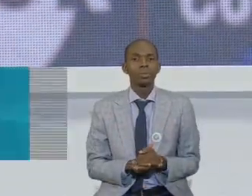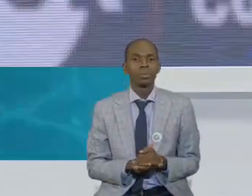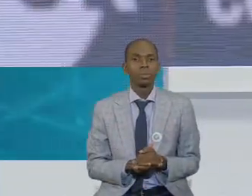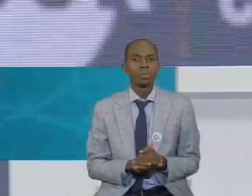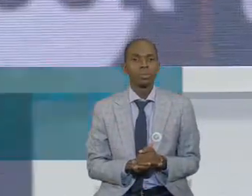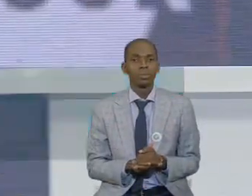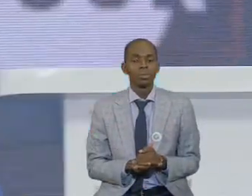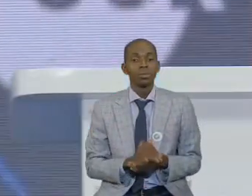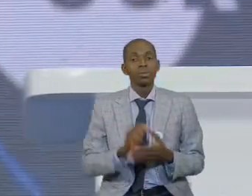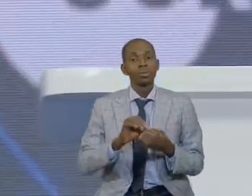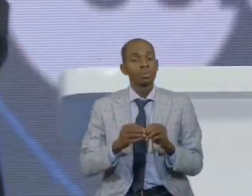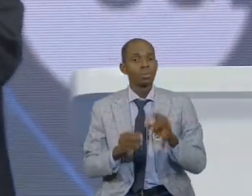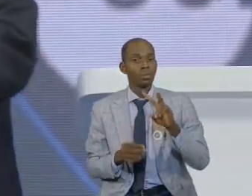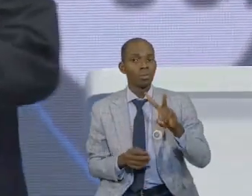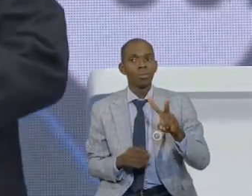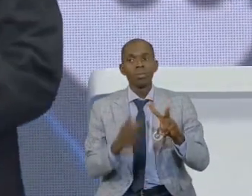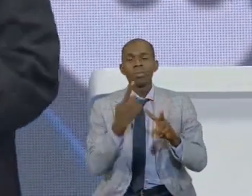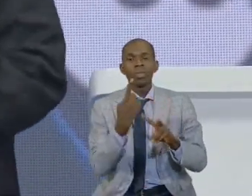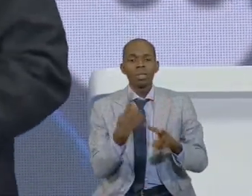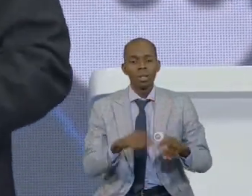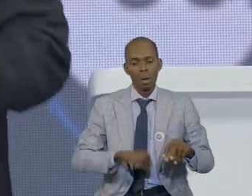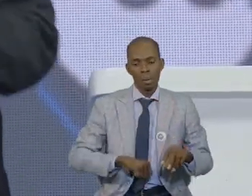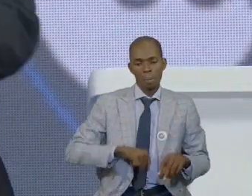Number two, the proud people